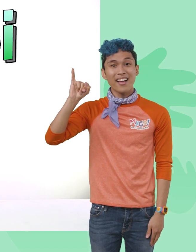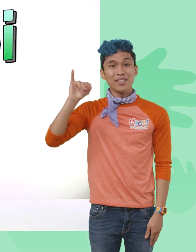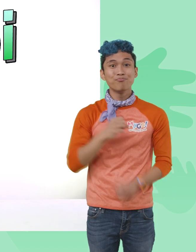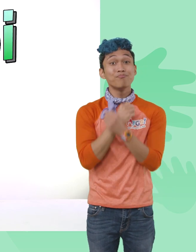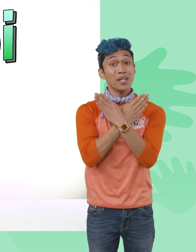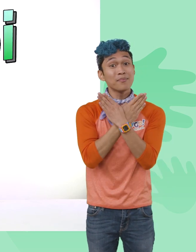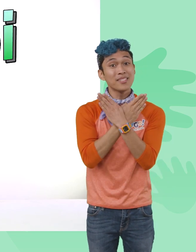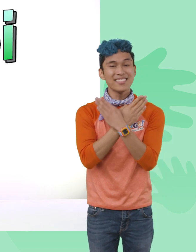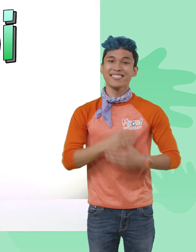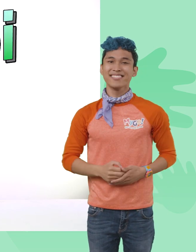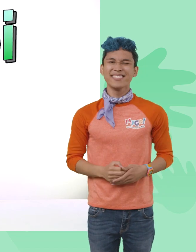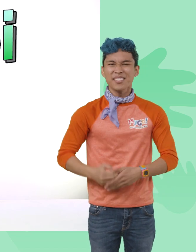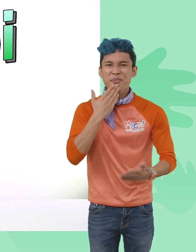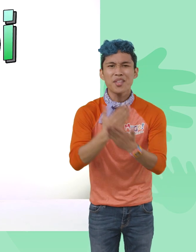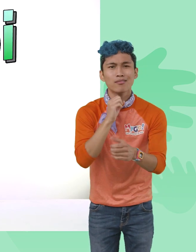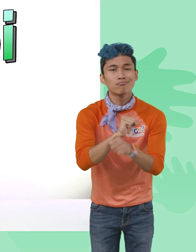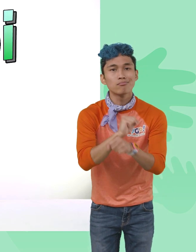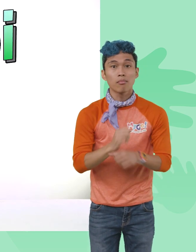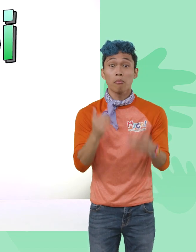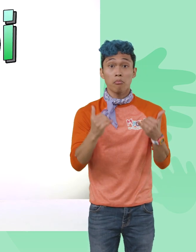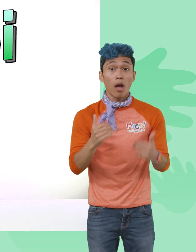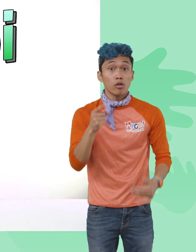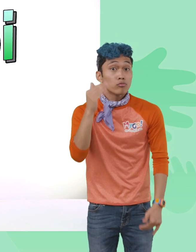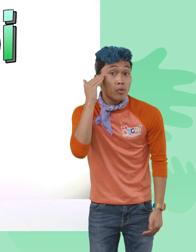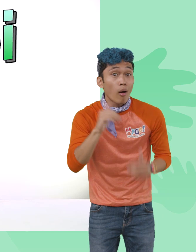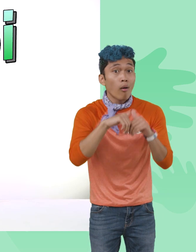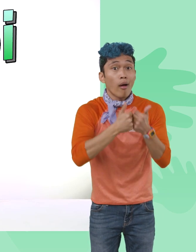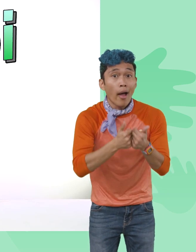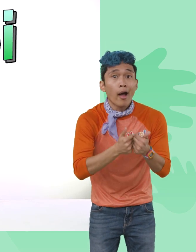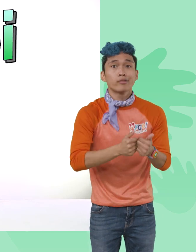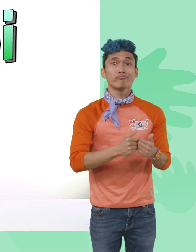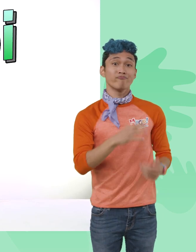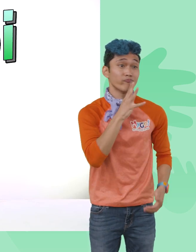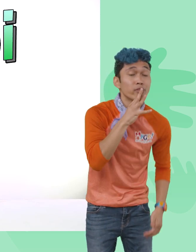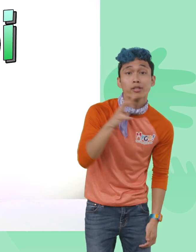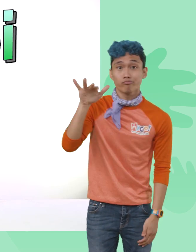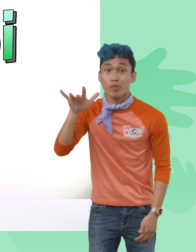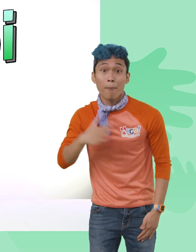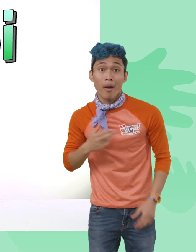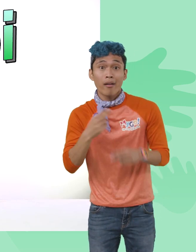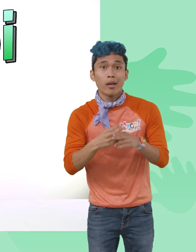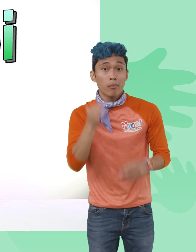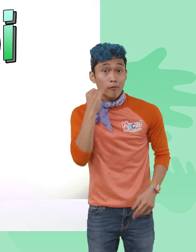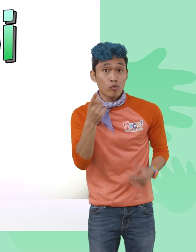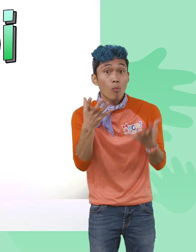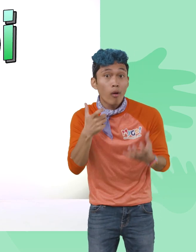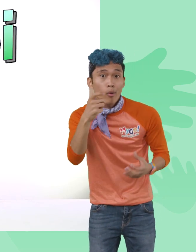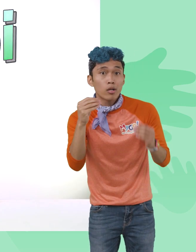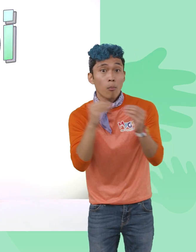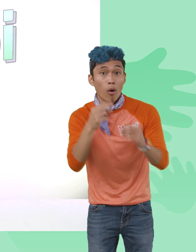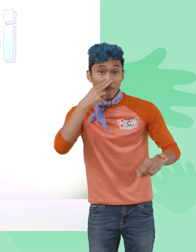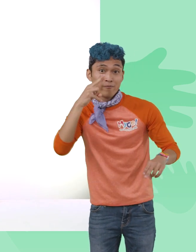B-L-I-P-P-I. Blippi. Good job. Now you know how to say and spell my name. If you want to see more of